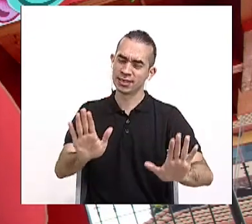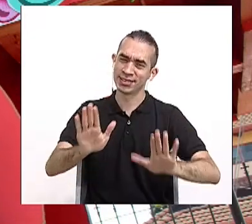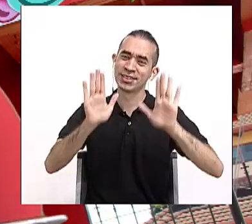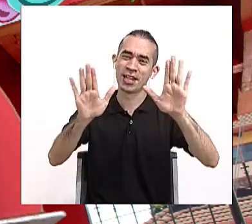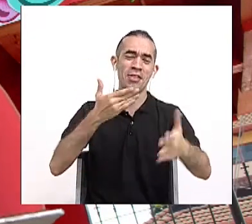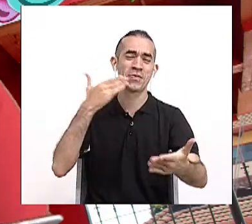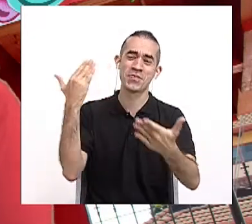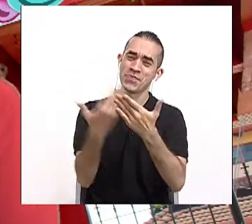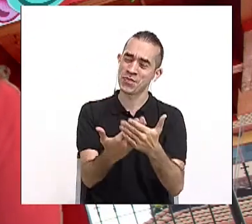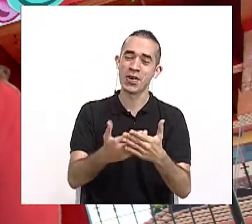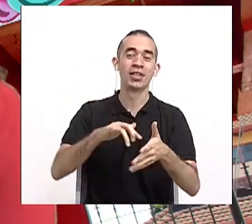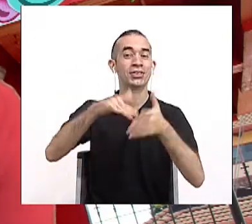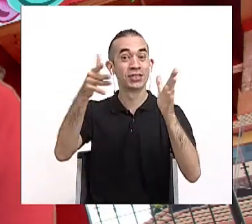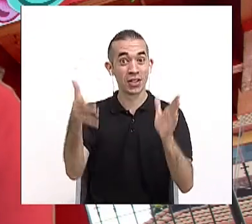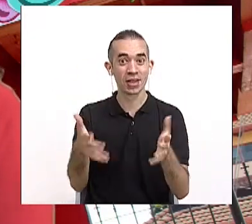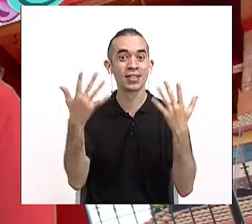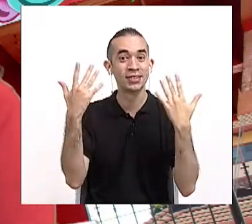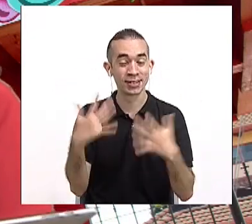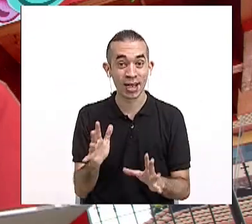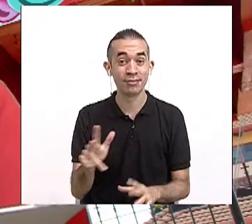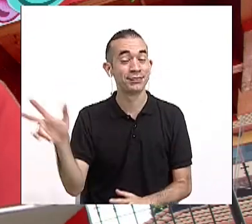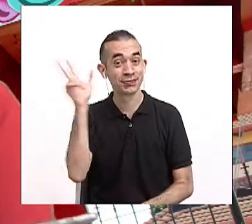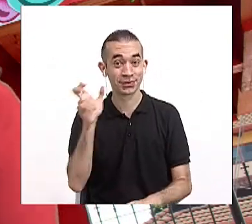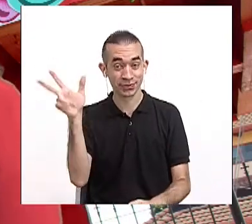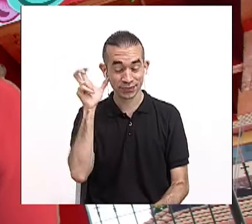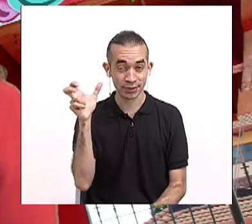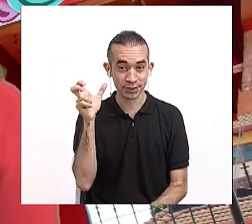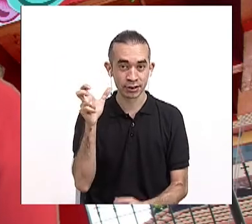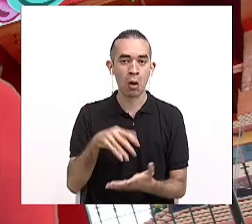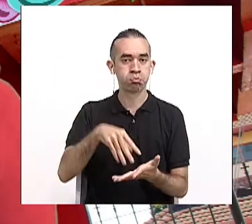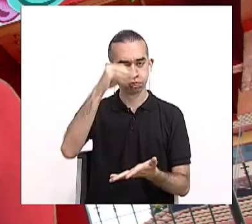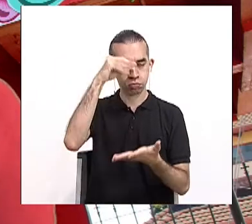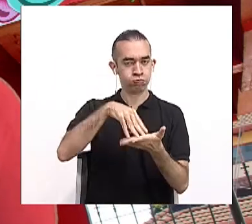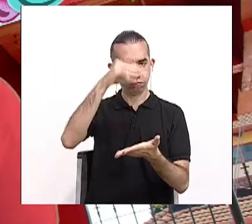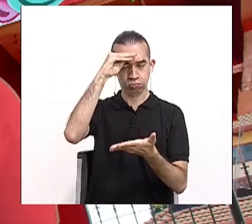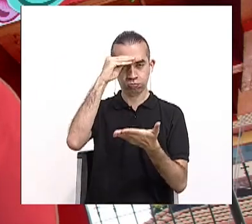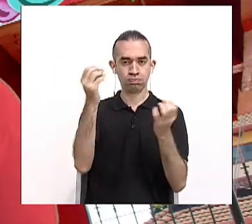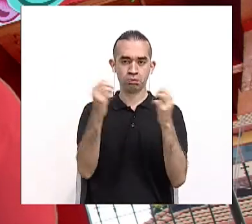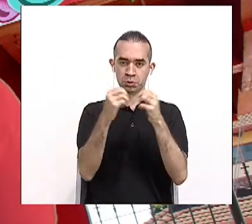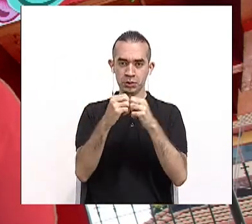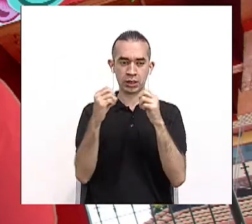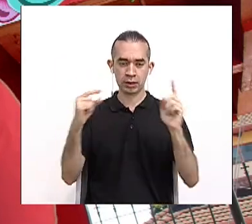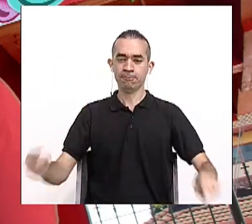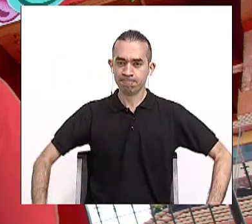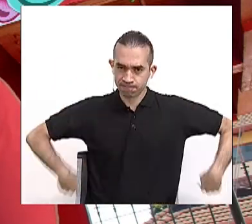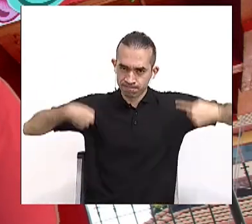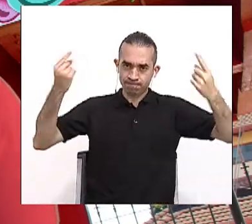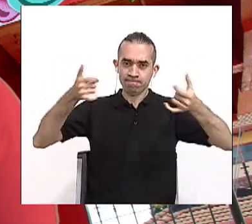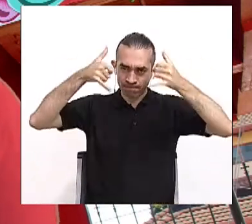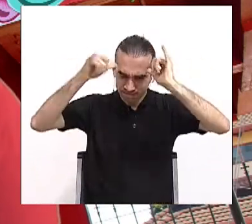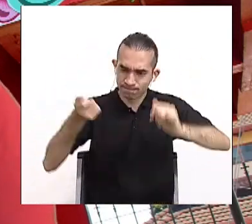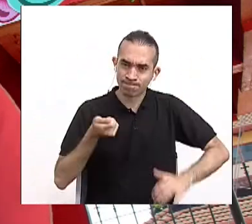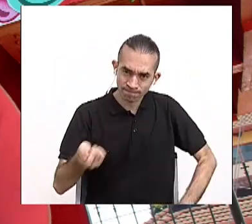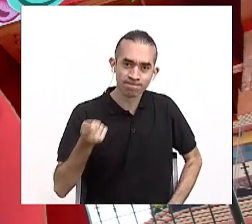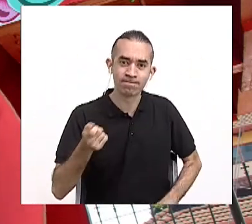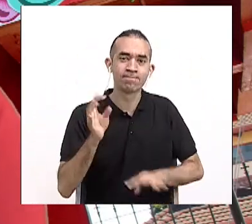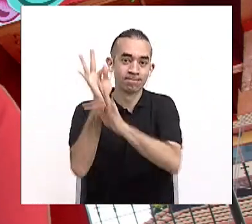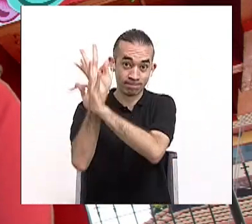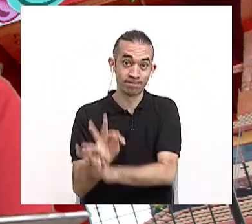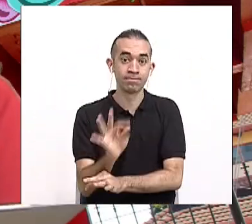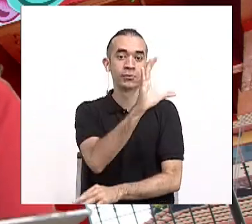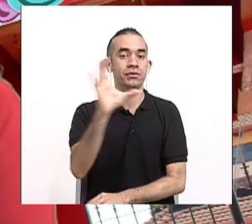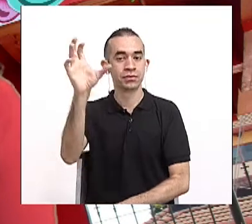Excellent job. I'm sure you could solve all the different tasks, right, with the help of your family and following the tips I gave